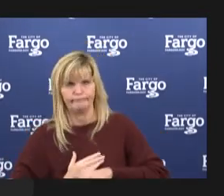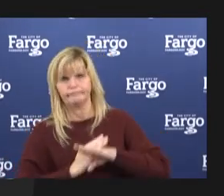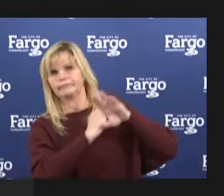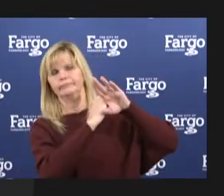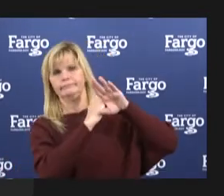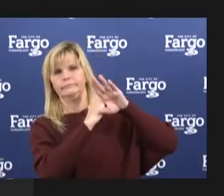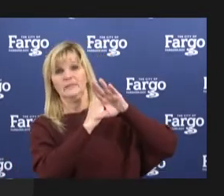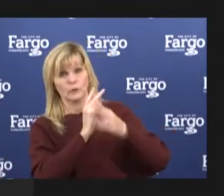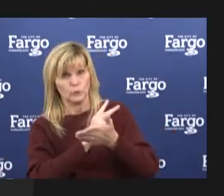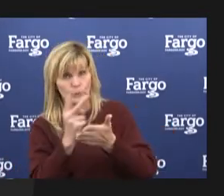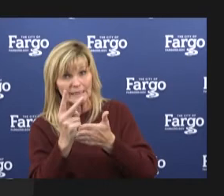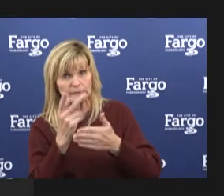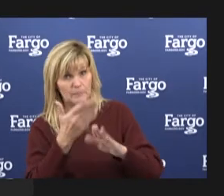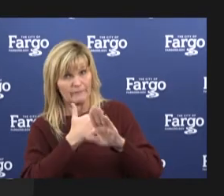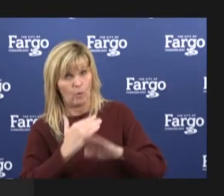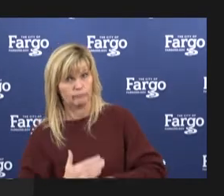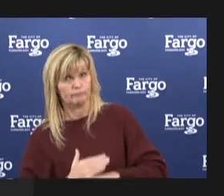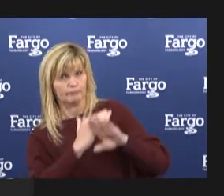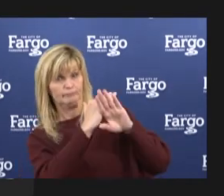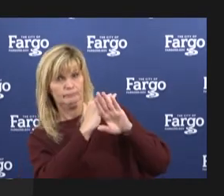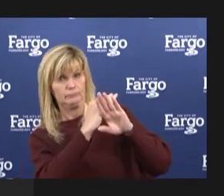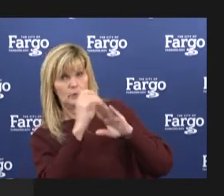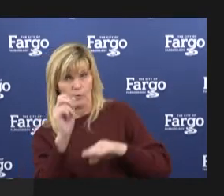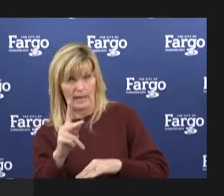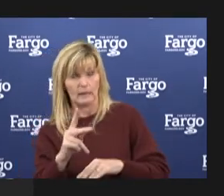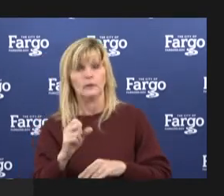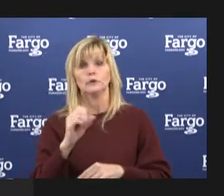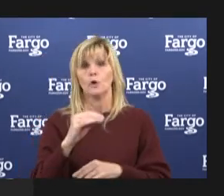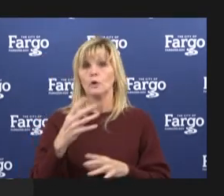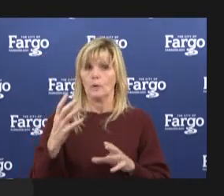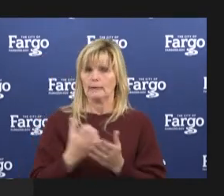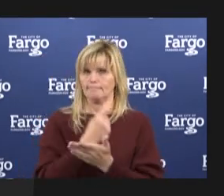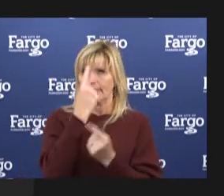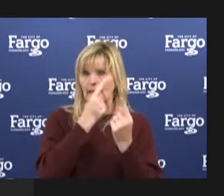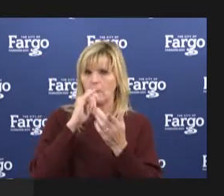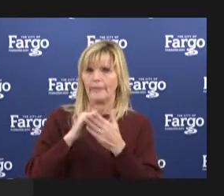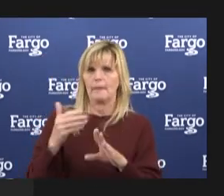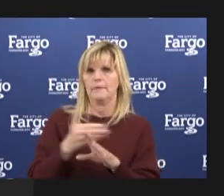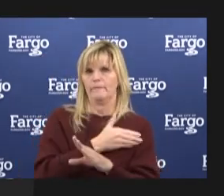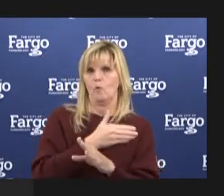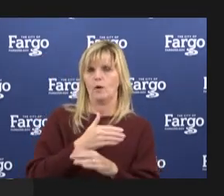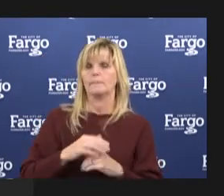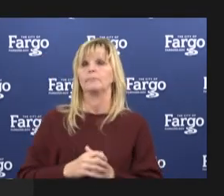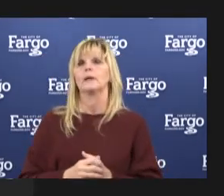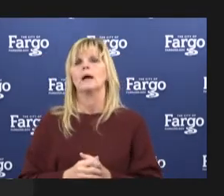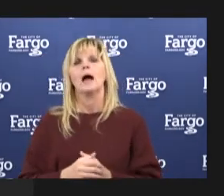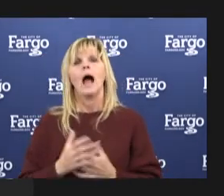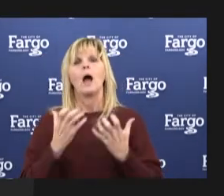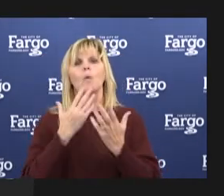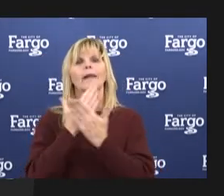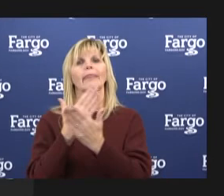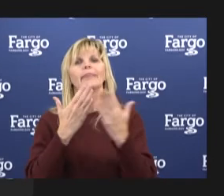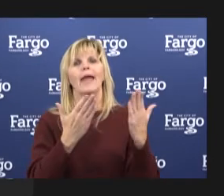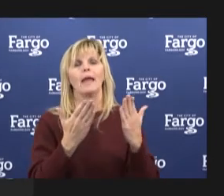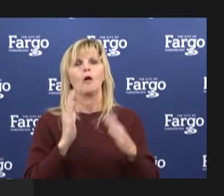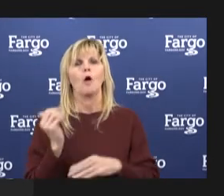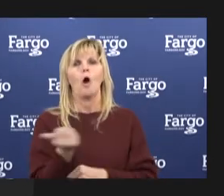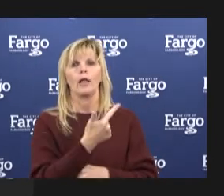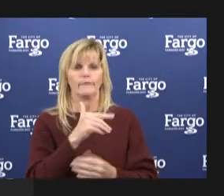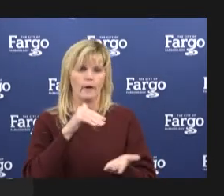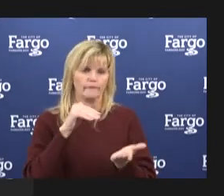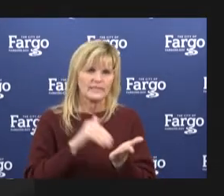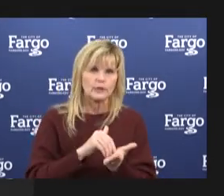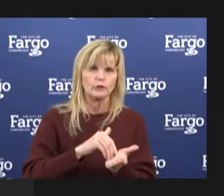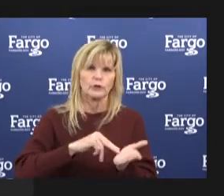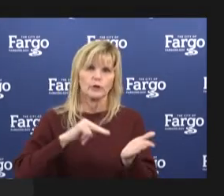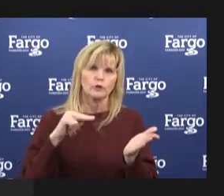flu season starts in the coming weeks. In closing, I also want to take this opportunity to just thank our physicians, providers,